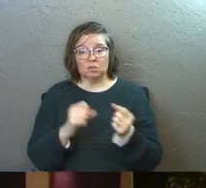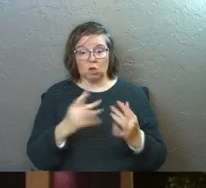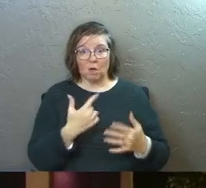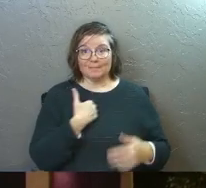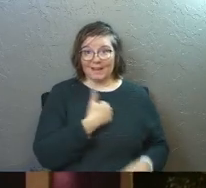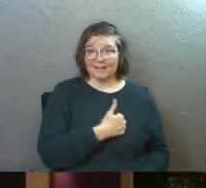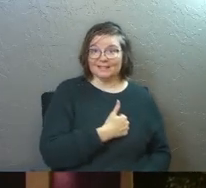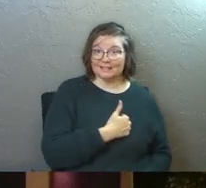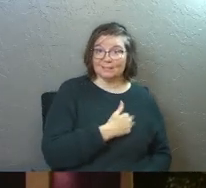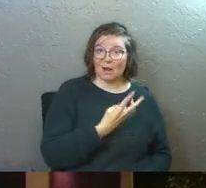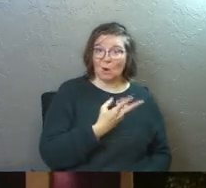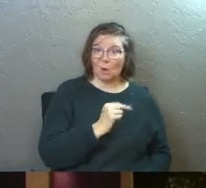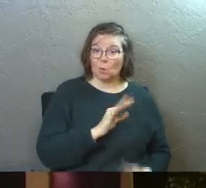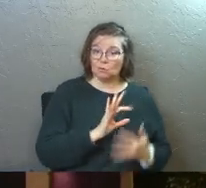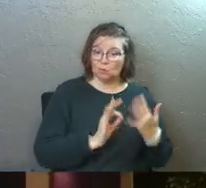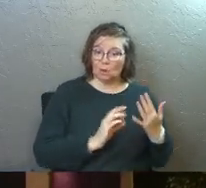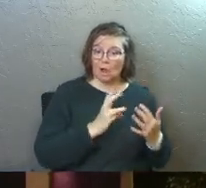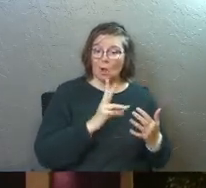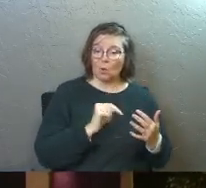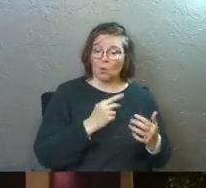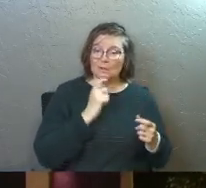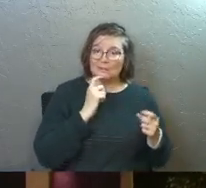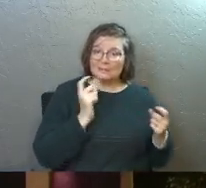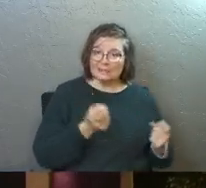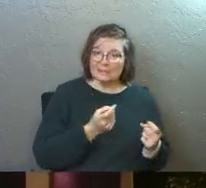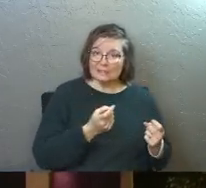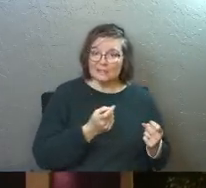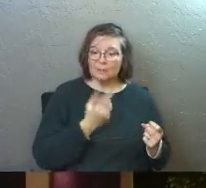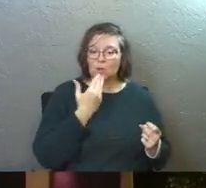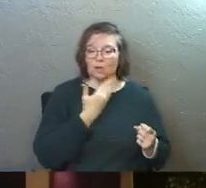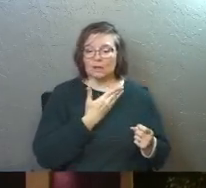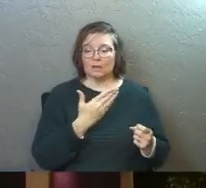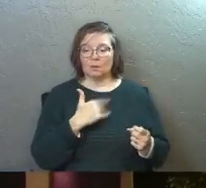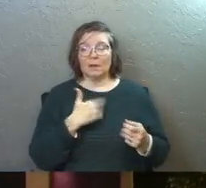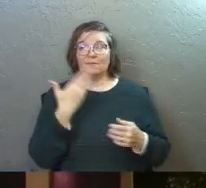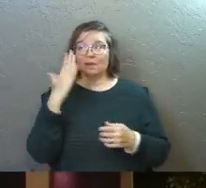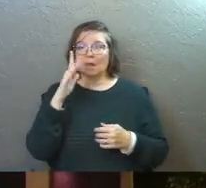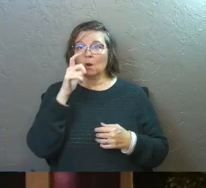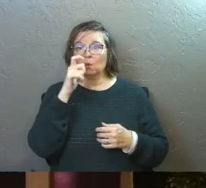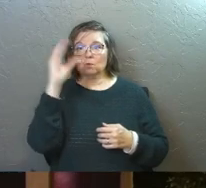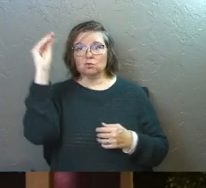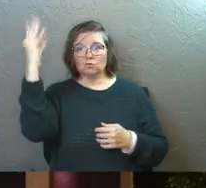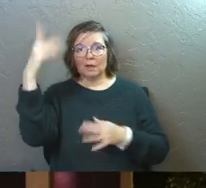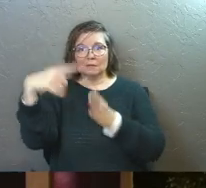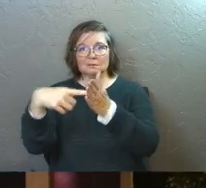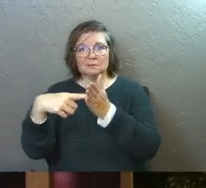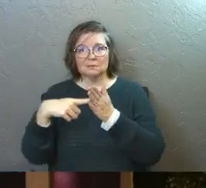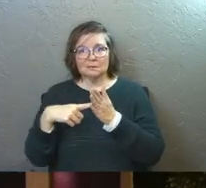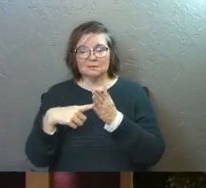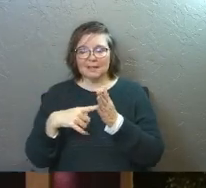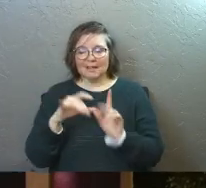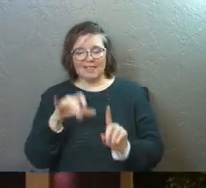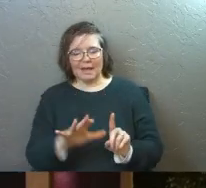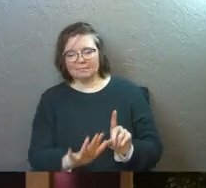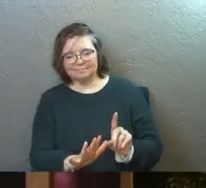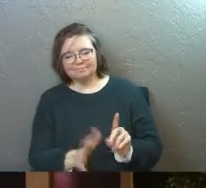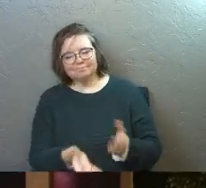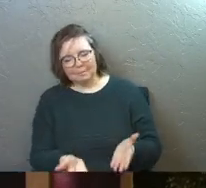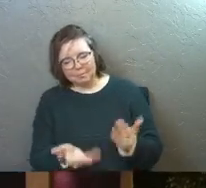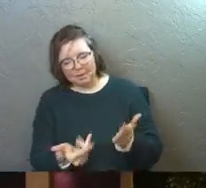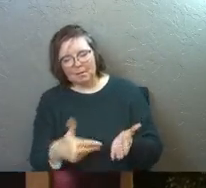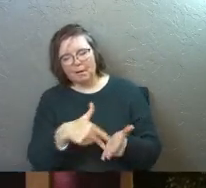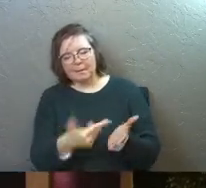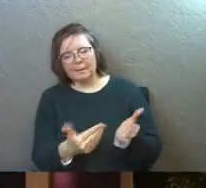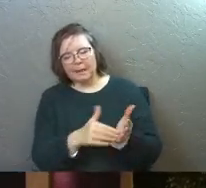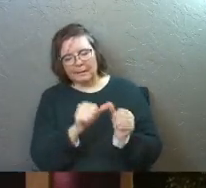by us, by our own choices, our own sins. And the good thing is we have a God who is a God of grace, and he says, yeah, that wasn't it. Get back up. Let's keep